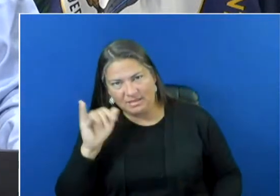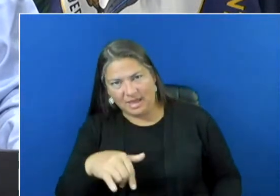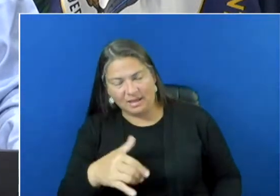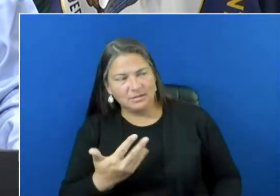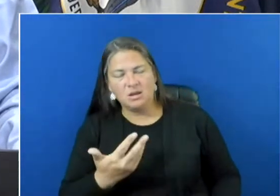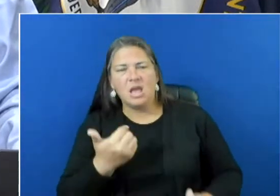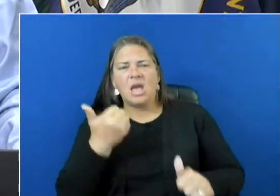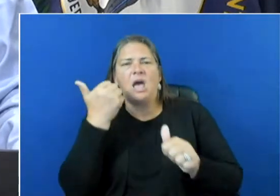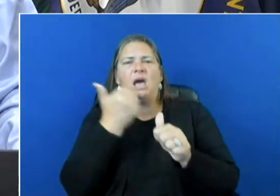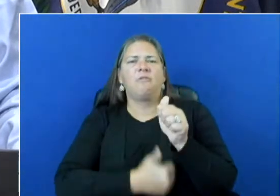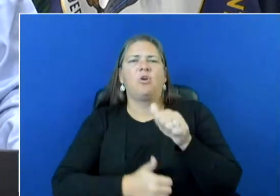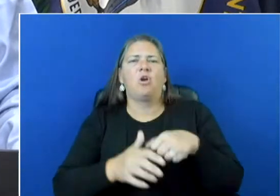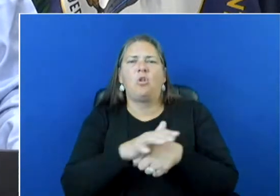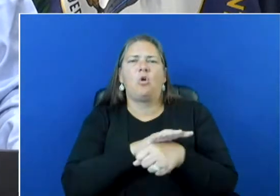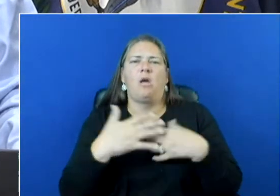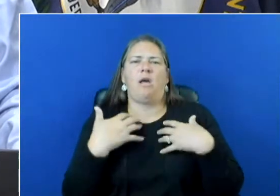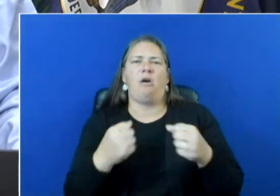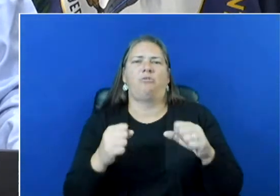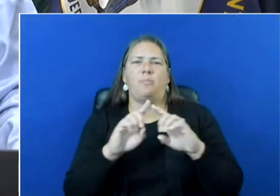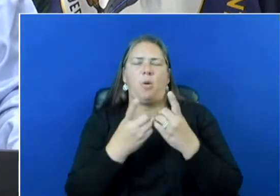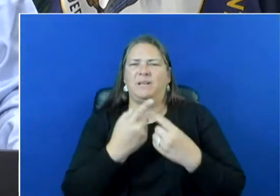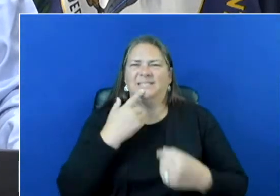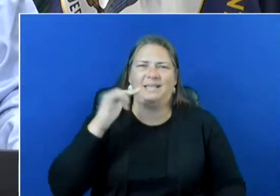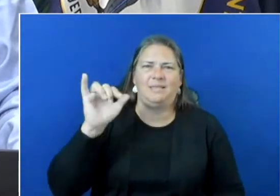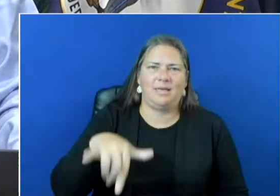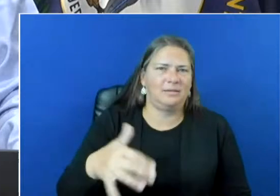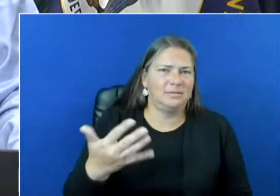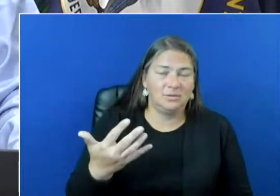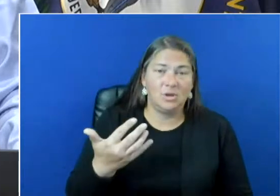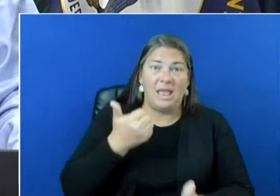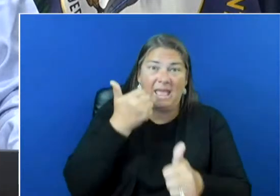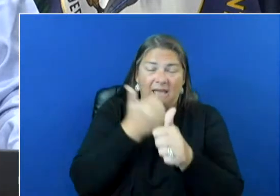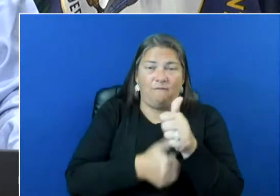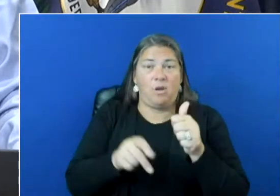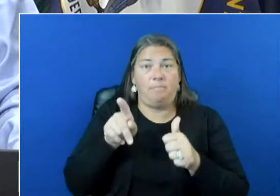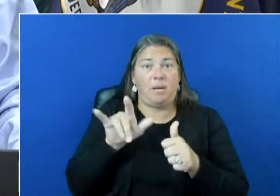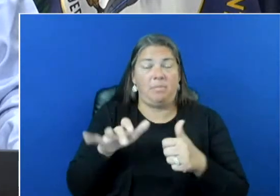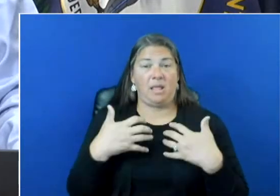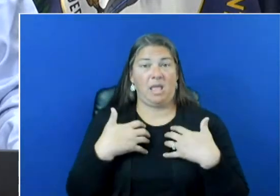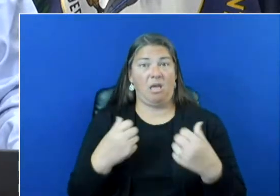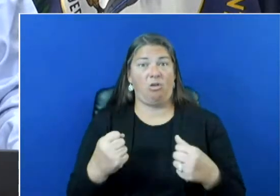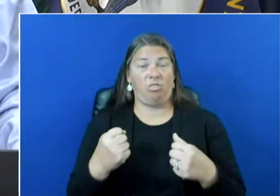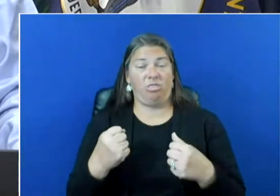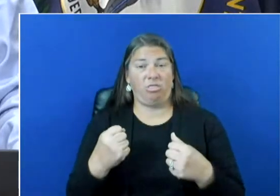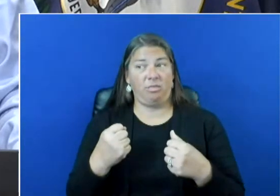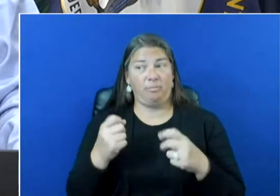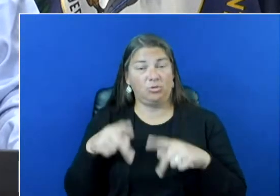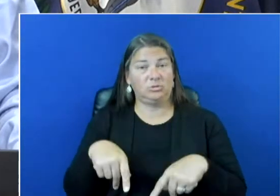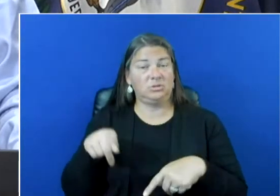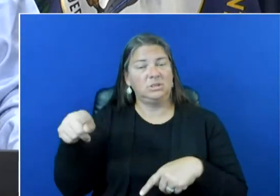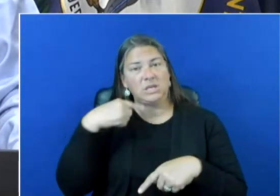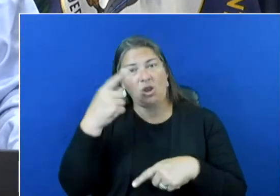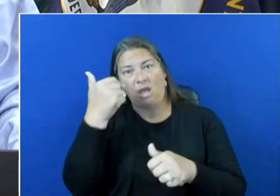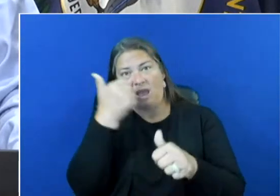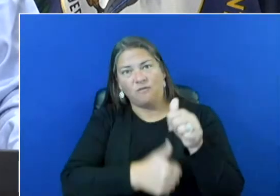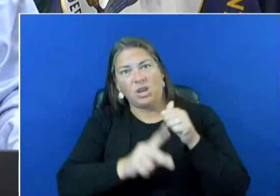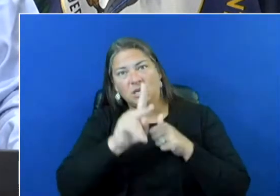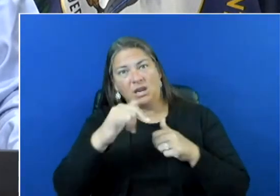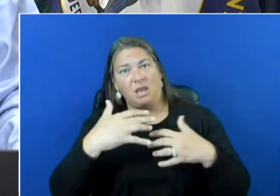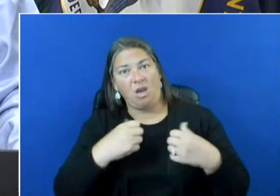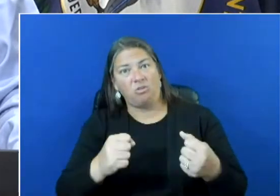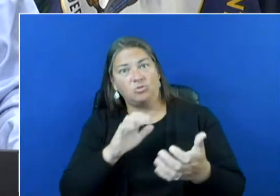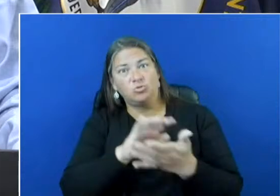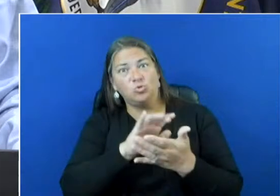local health department director would say. So every public health official is telling every Kentucky school system that they need